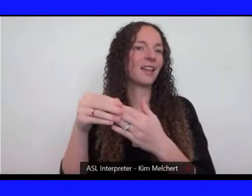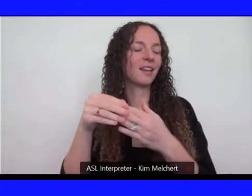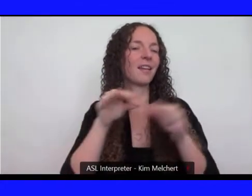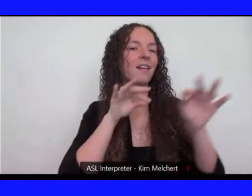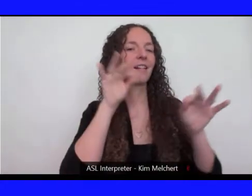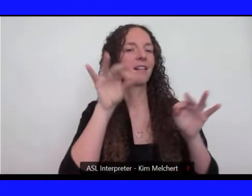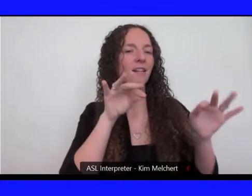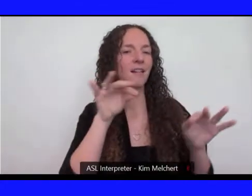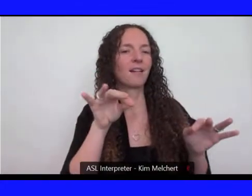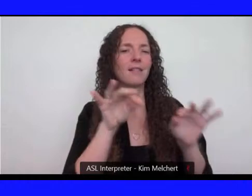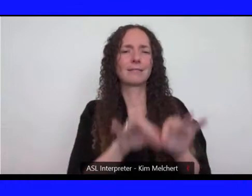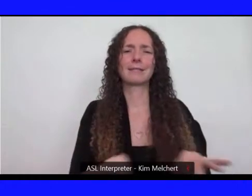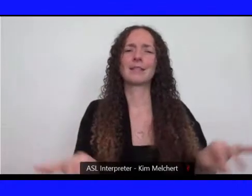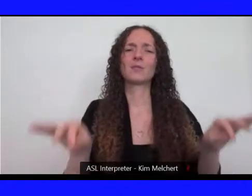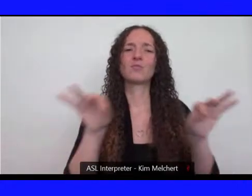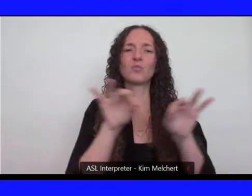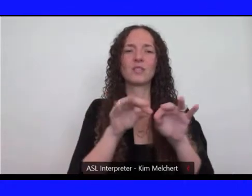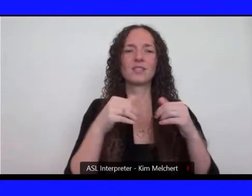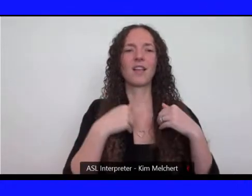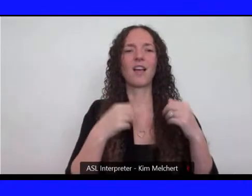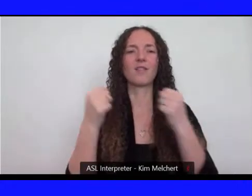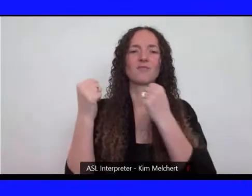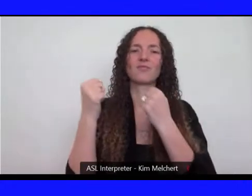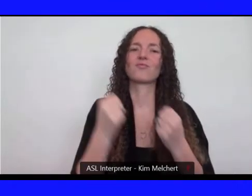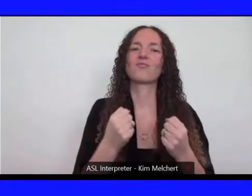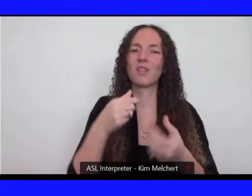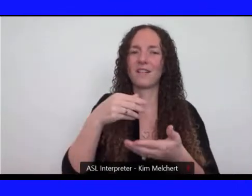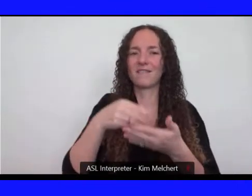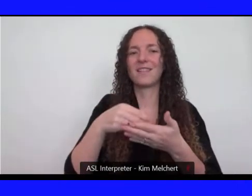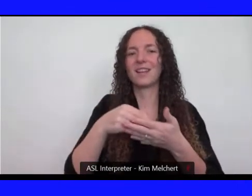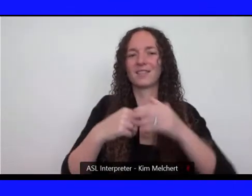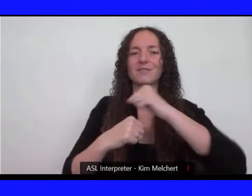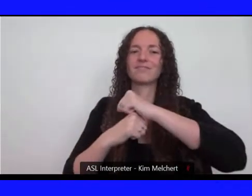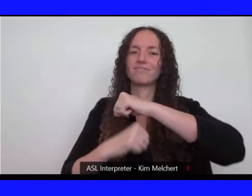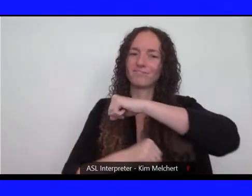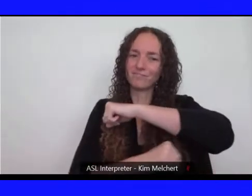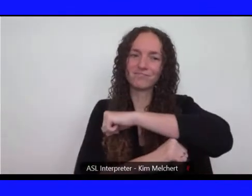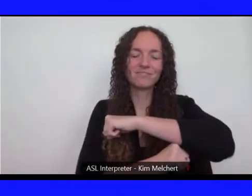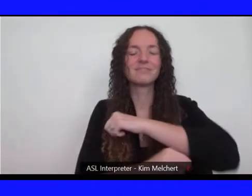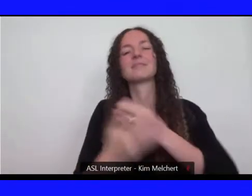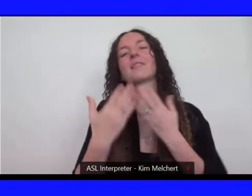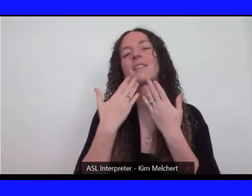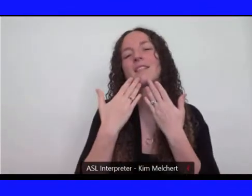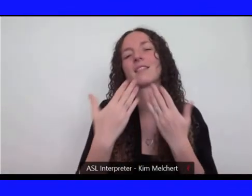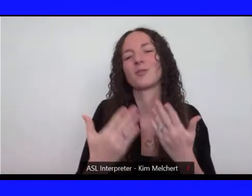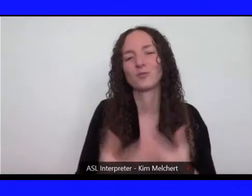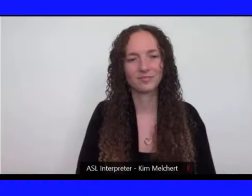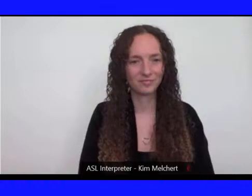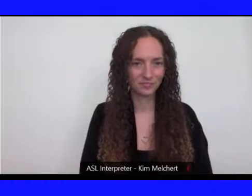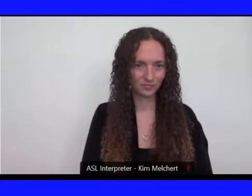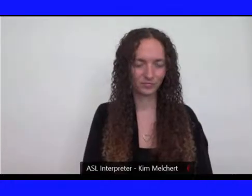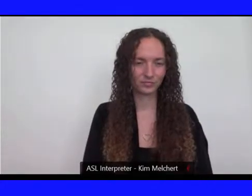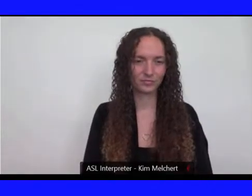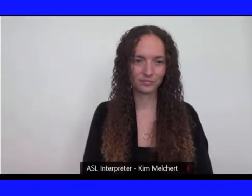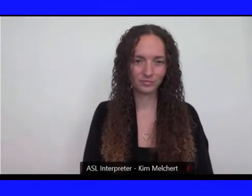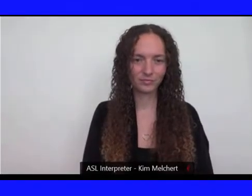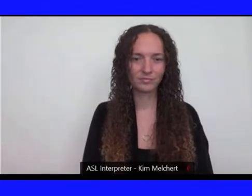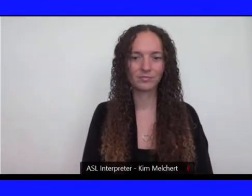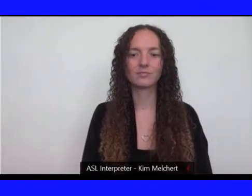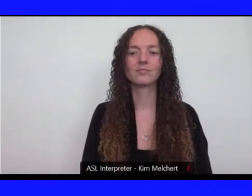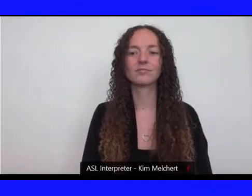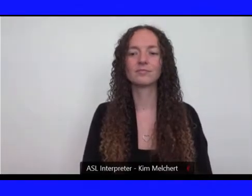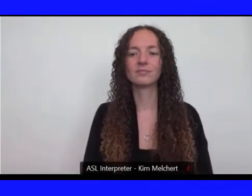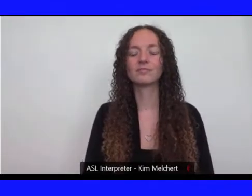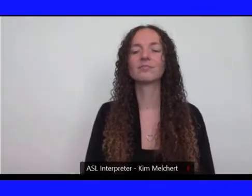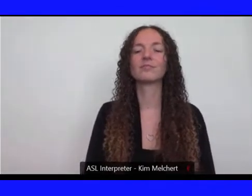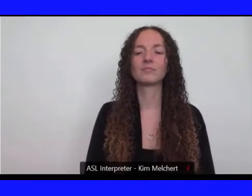we're finally able to track by racial and ethnic group or outcomes. And unfortunately,